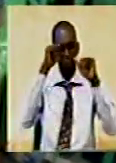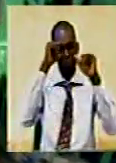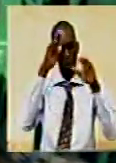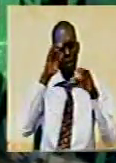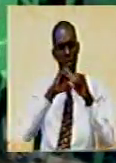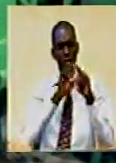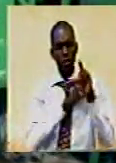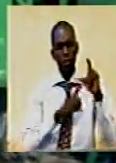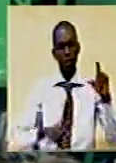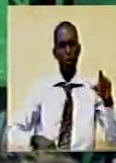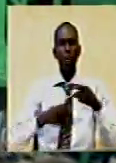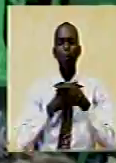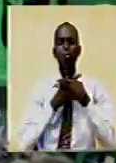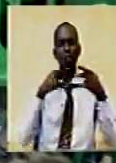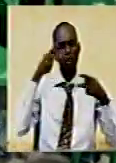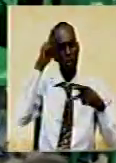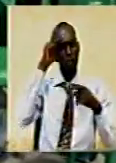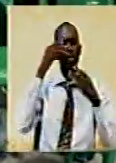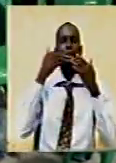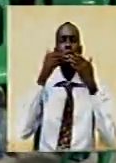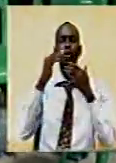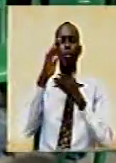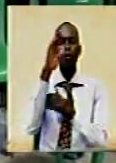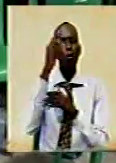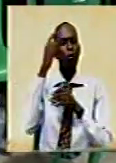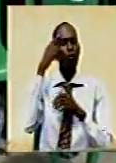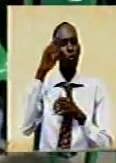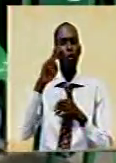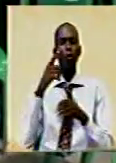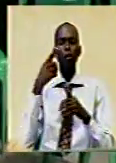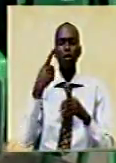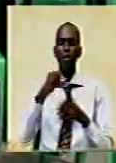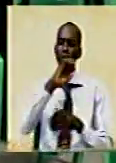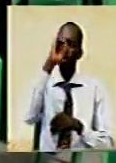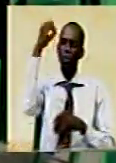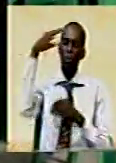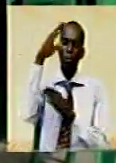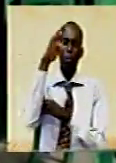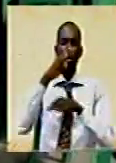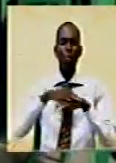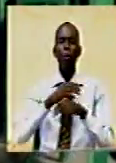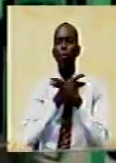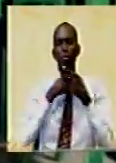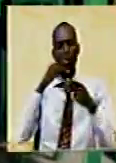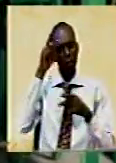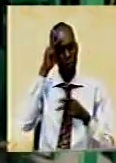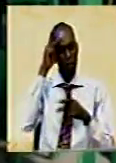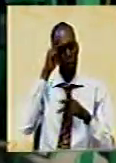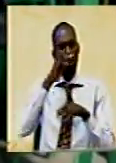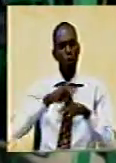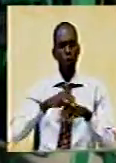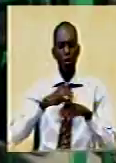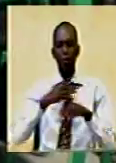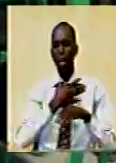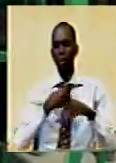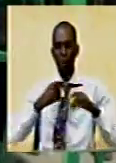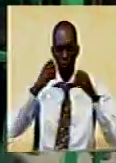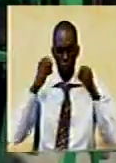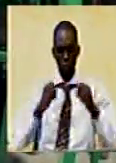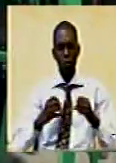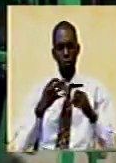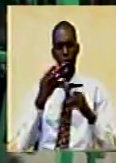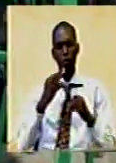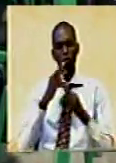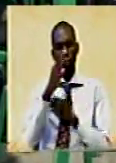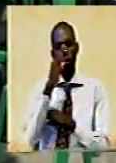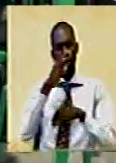Praise him for our Father in the Lord. Thank him for his grace upon his life. Thank him for